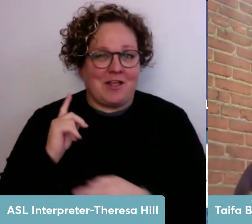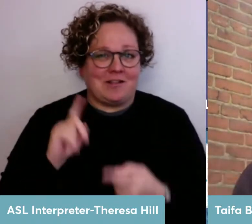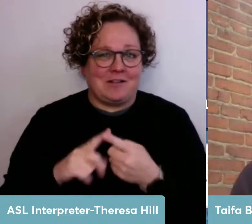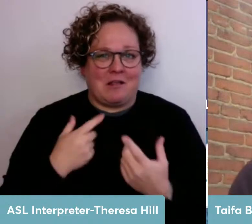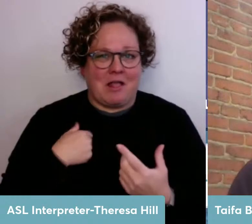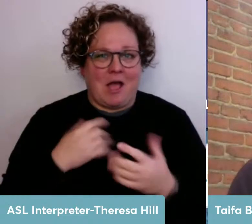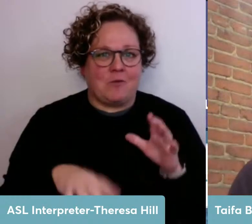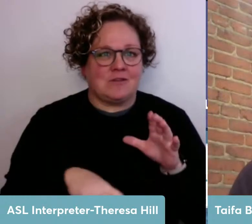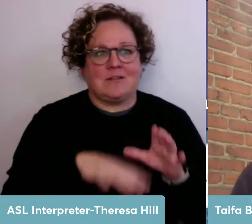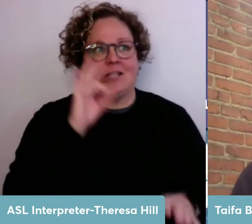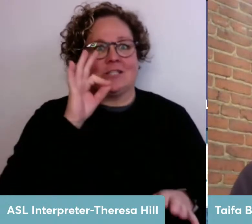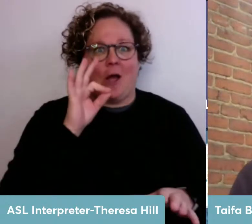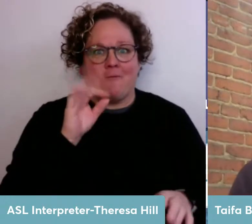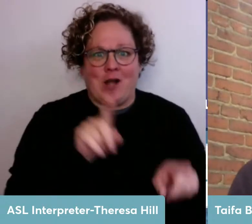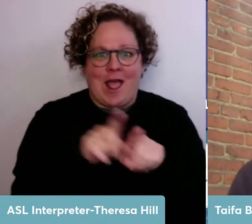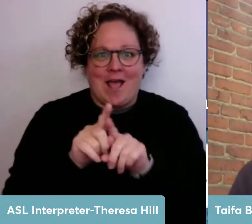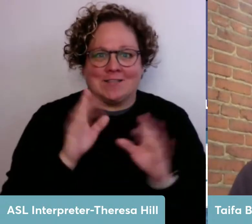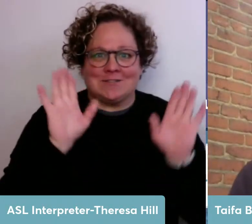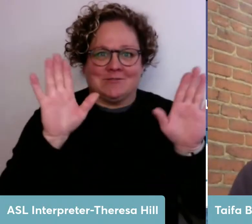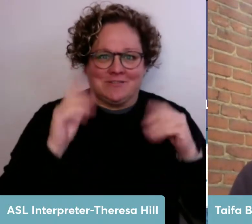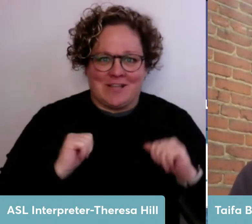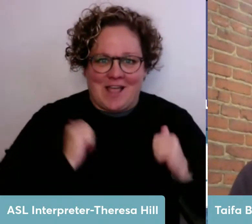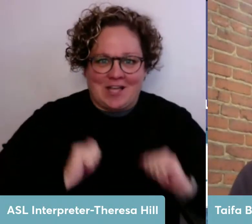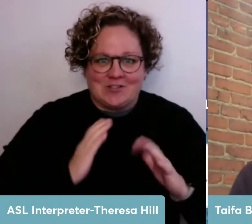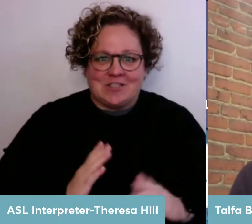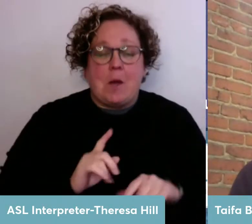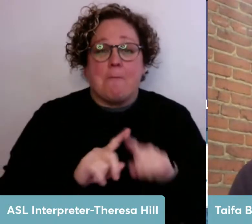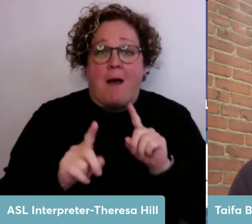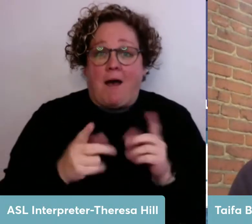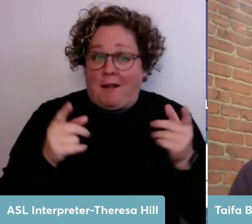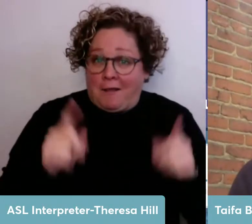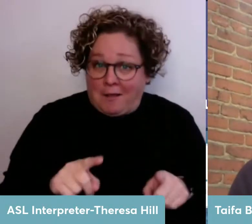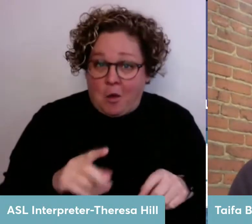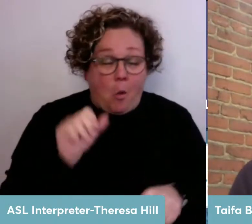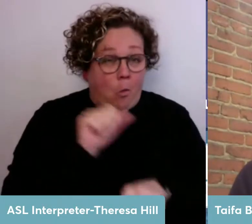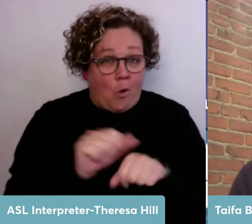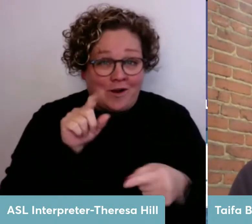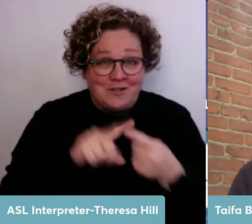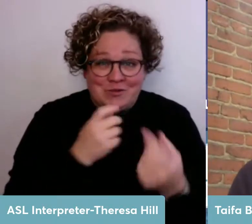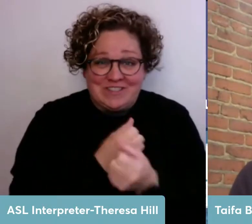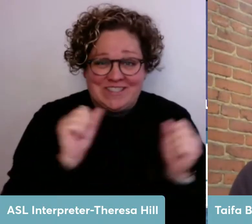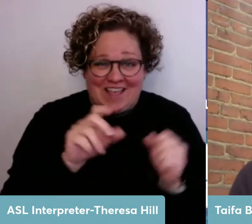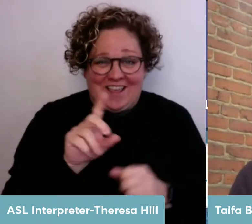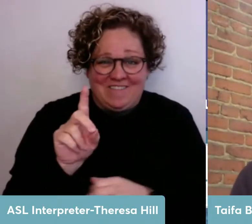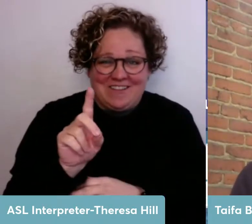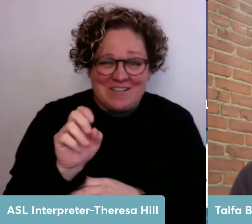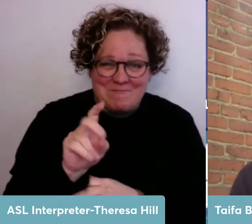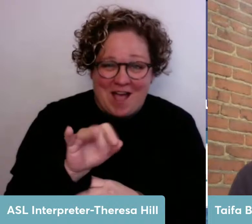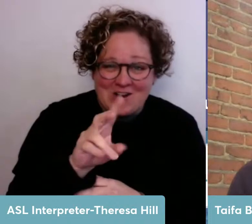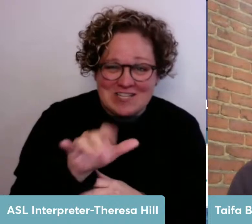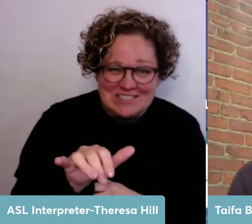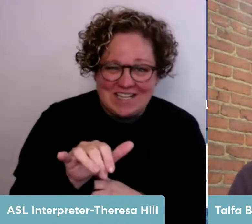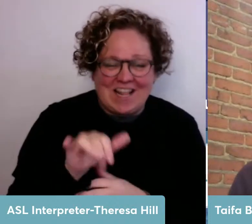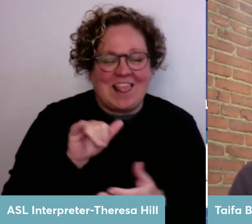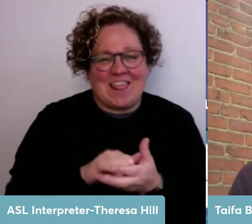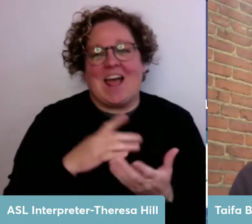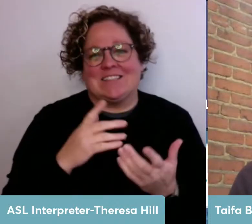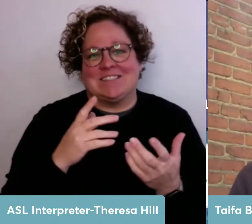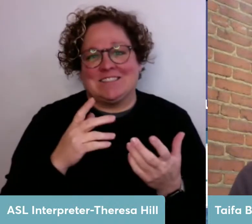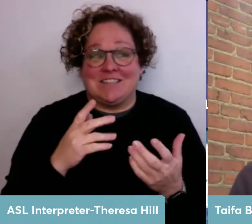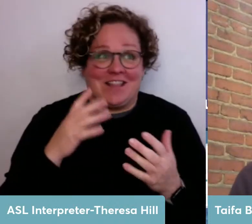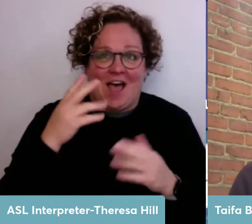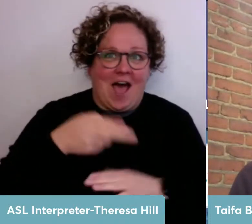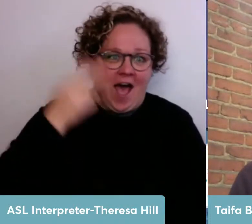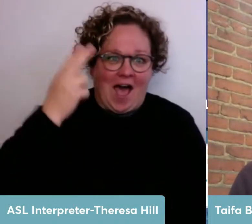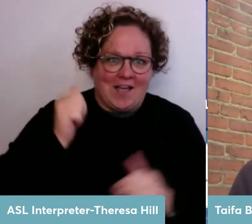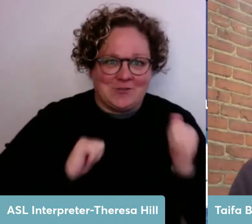But as it turns out, working to save democracy is the drama of the day. And it's sort of